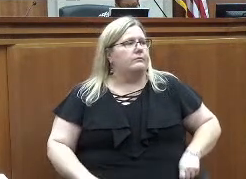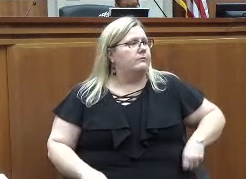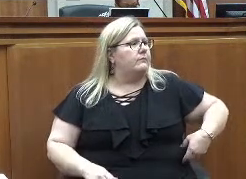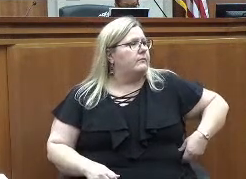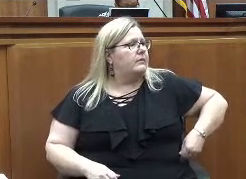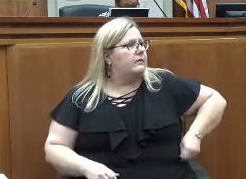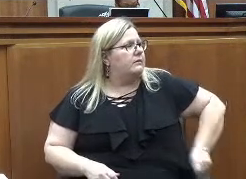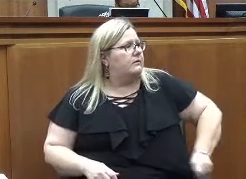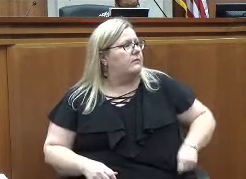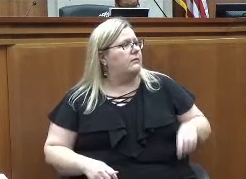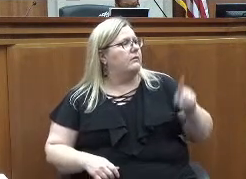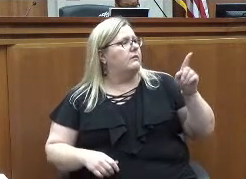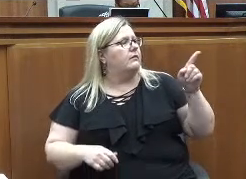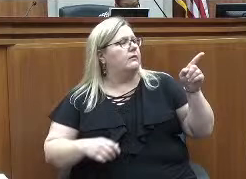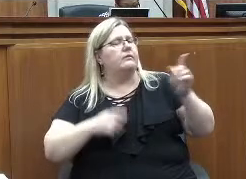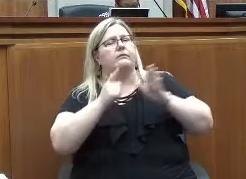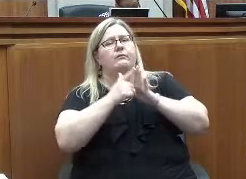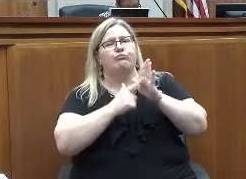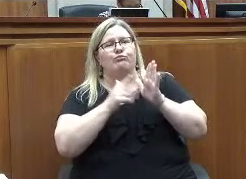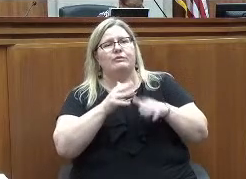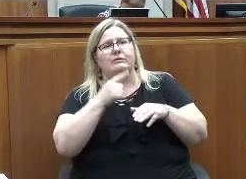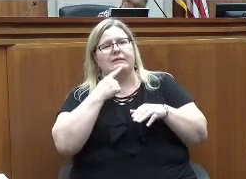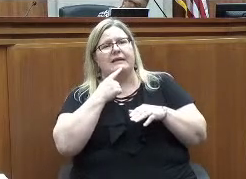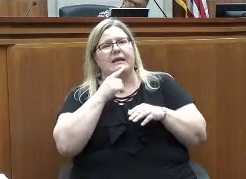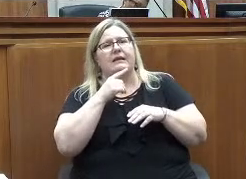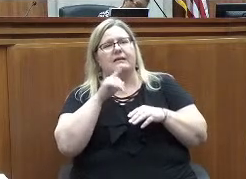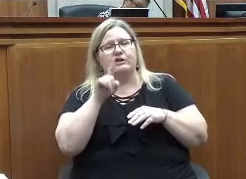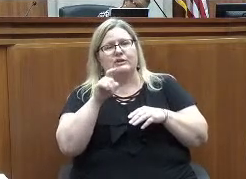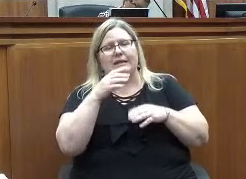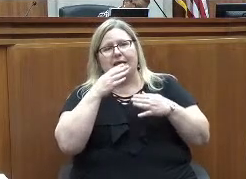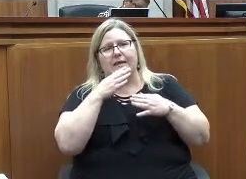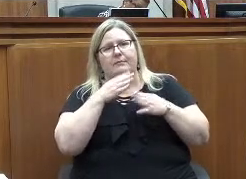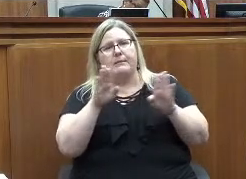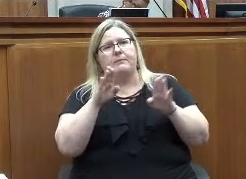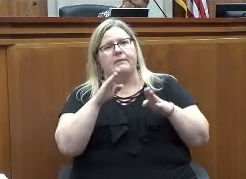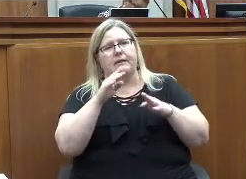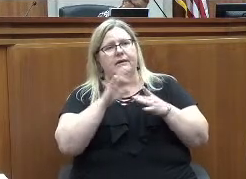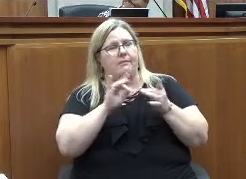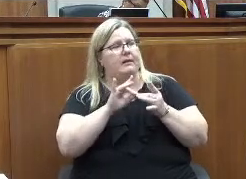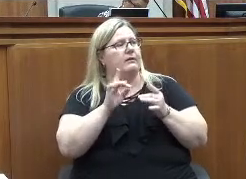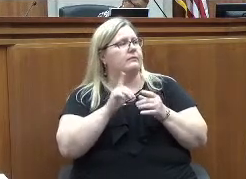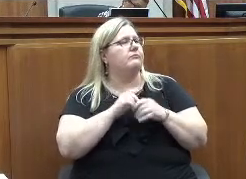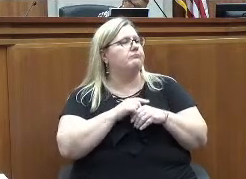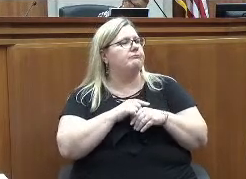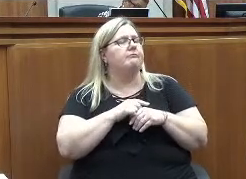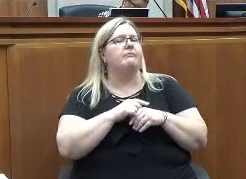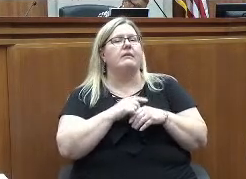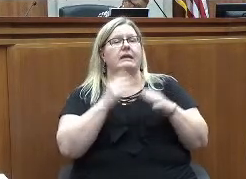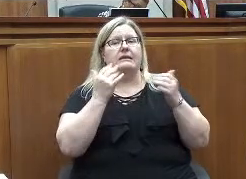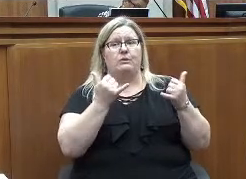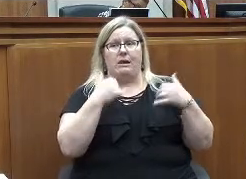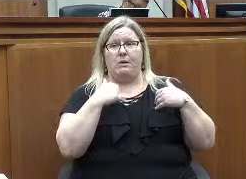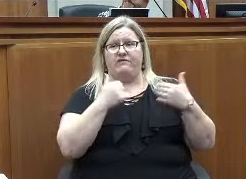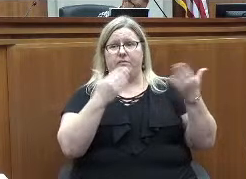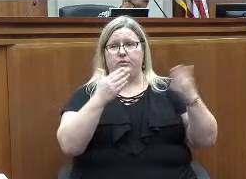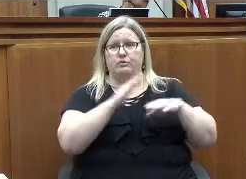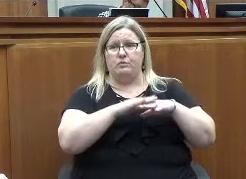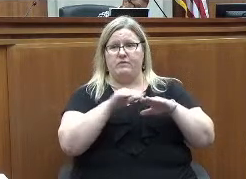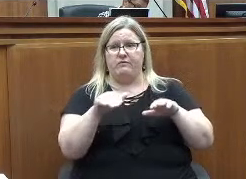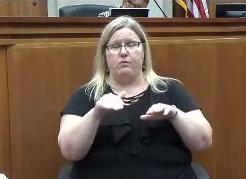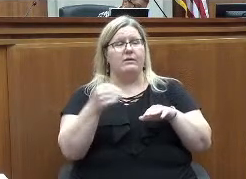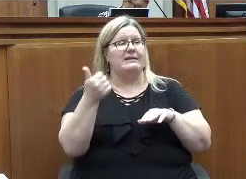That's correct. Just public comment, unanimous vote. Okay, great. All right, we've got a motion on the floor and a second. Is there any public